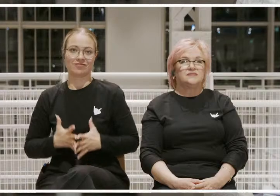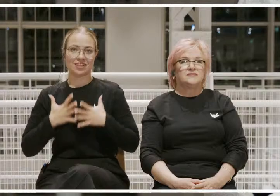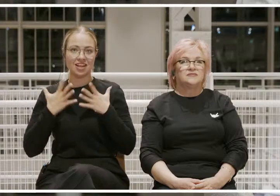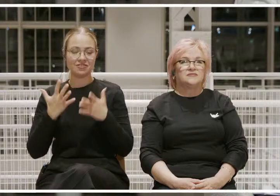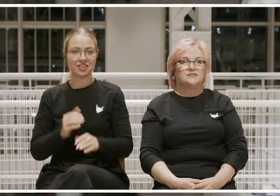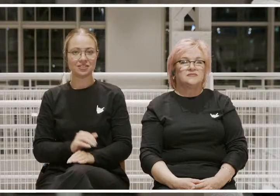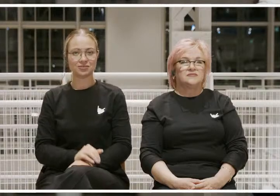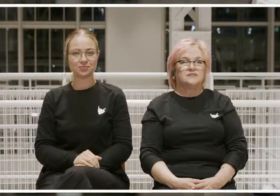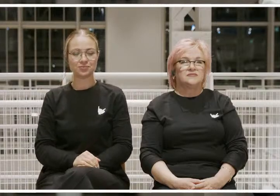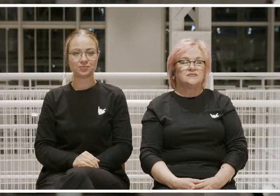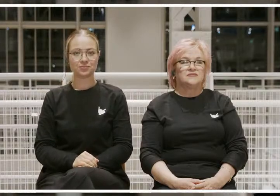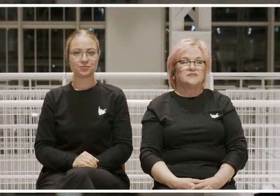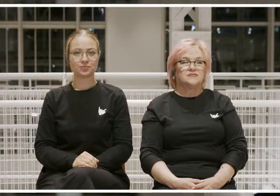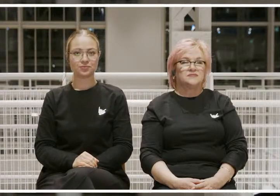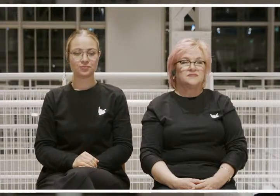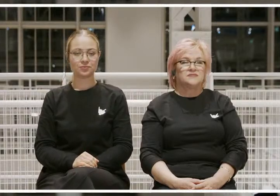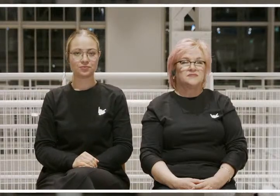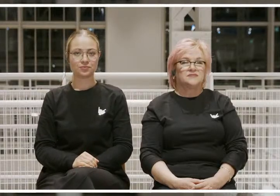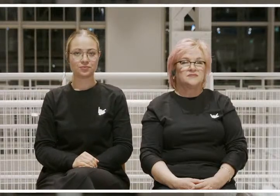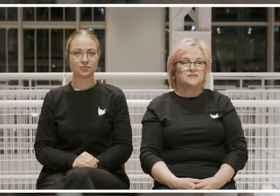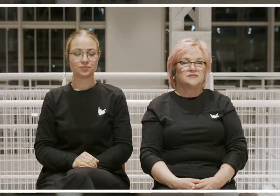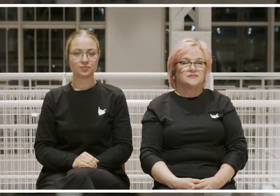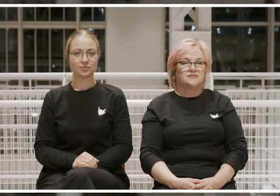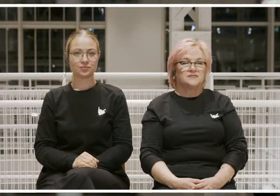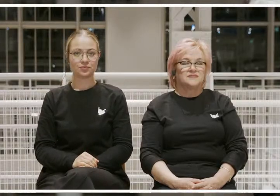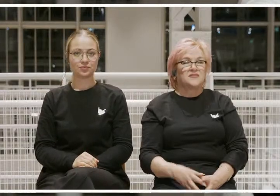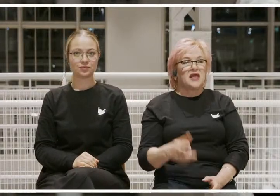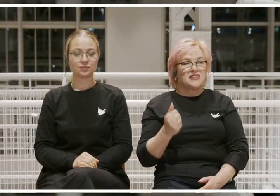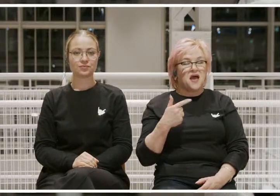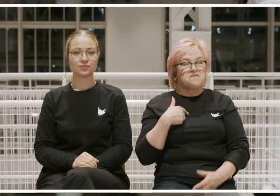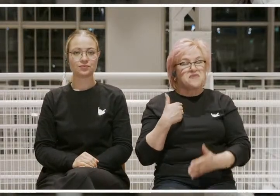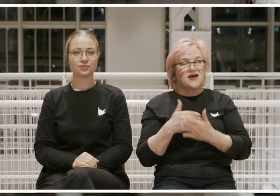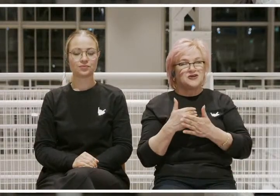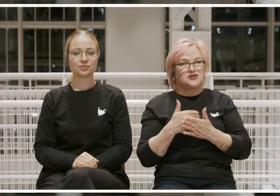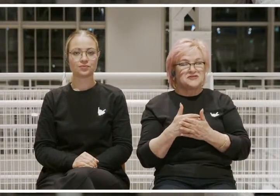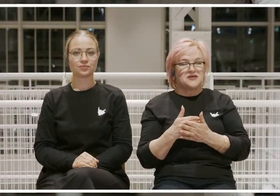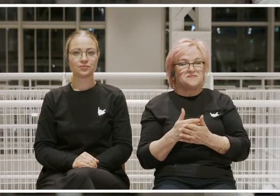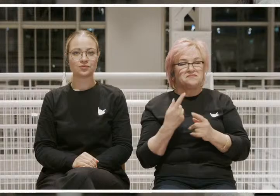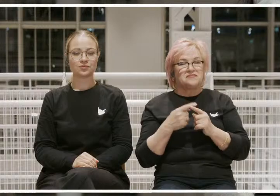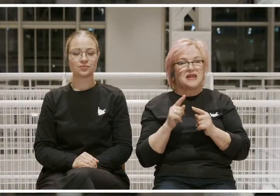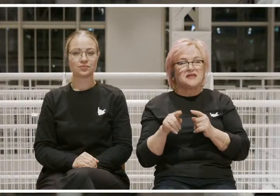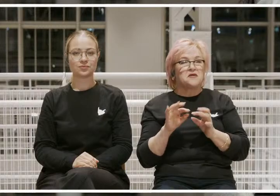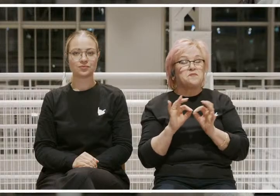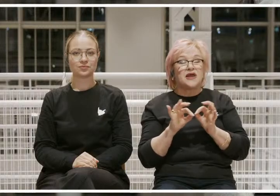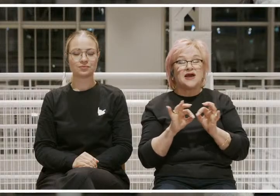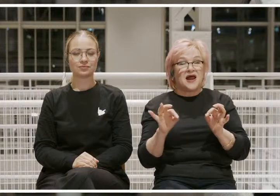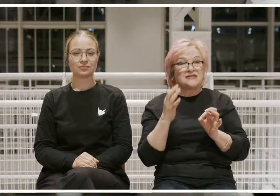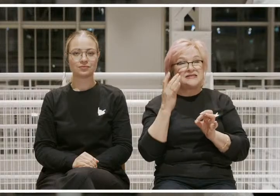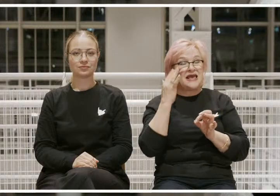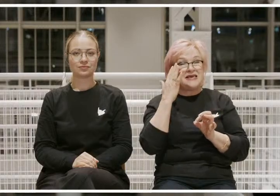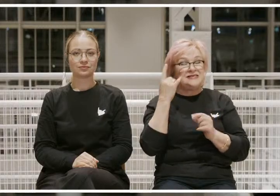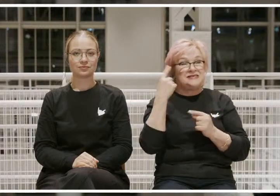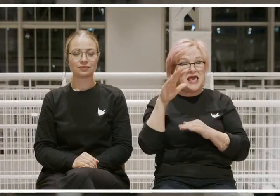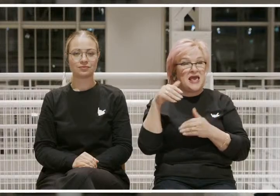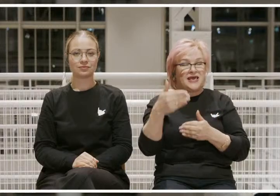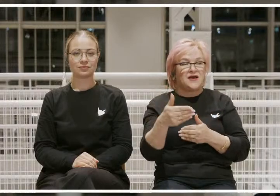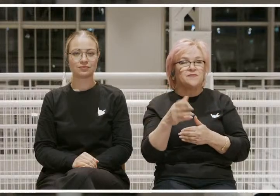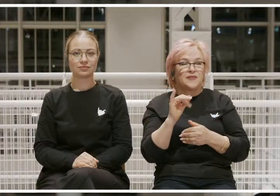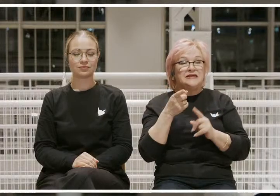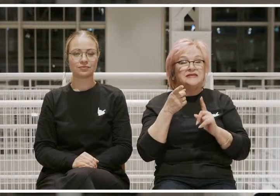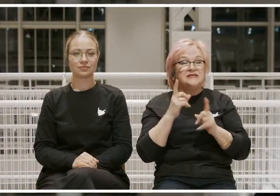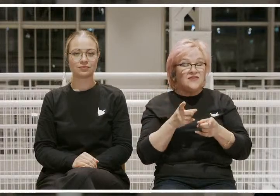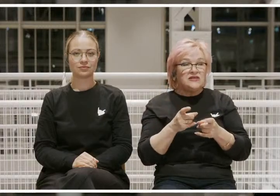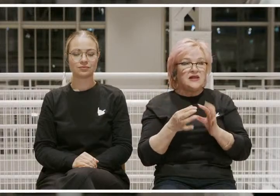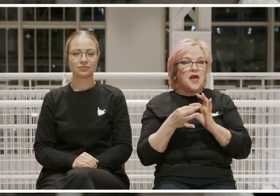of the participants of the mediation forum should take a note on, you know, just make mediation around food and